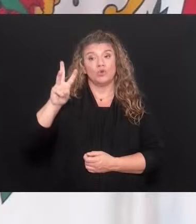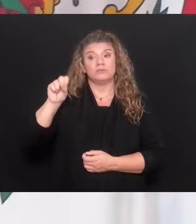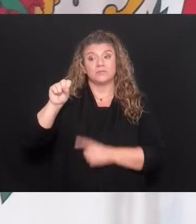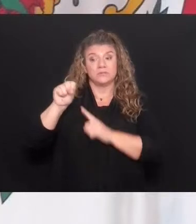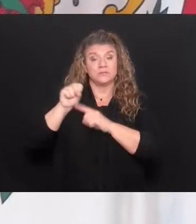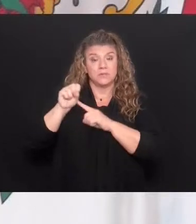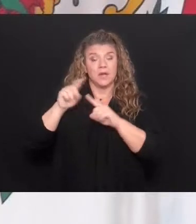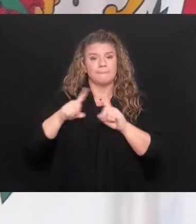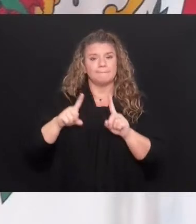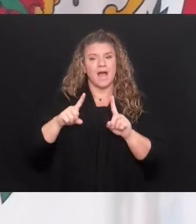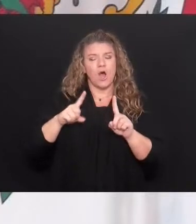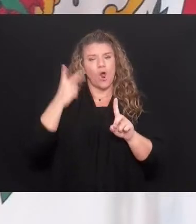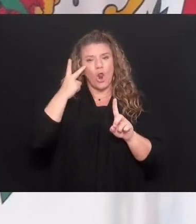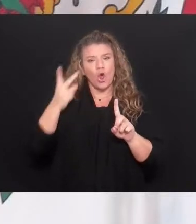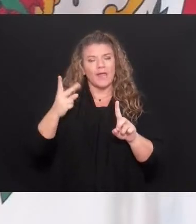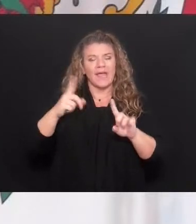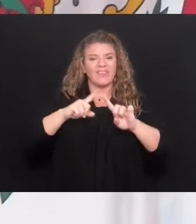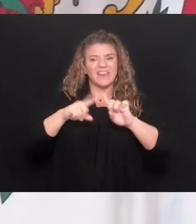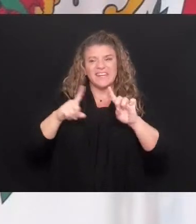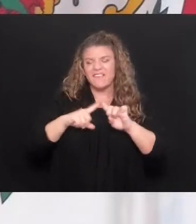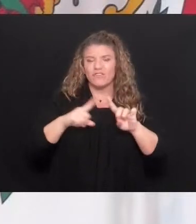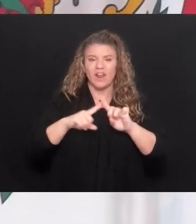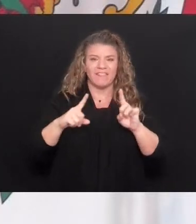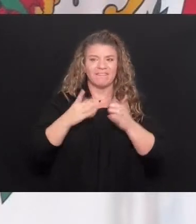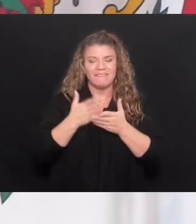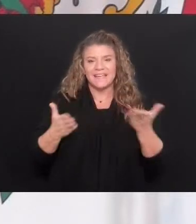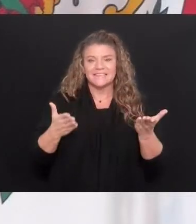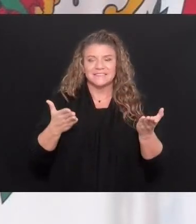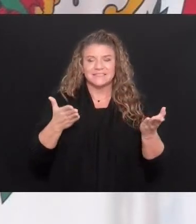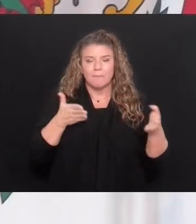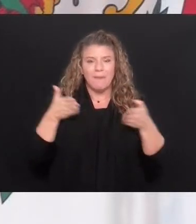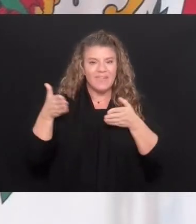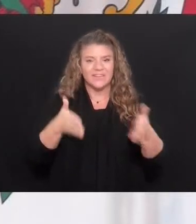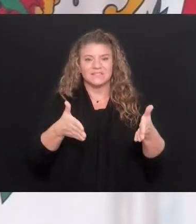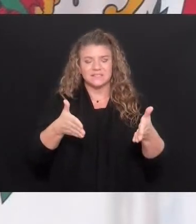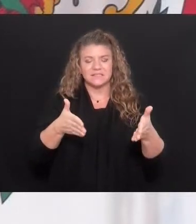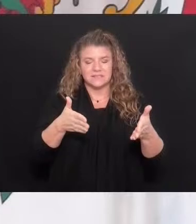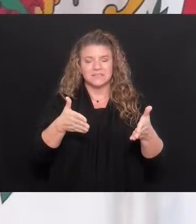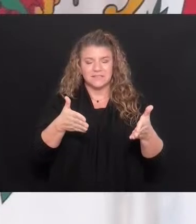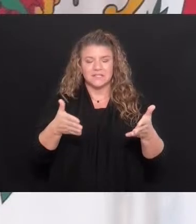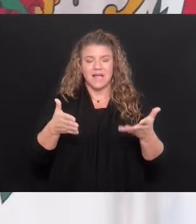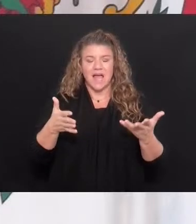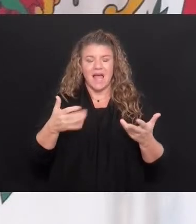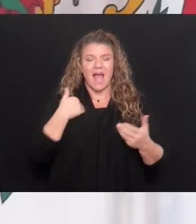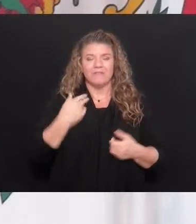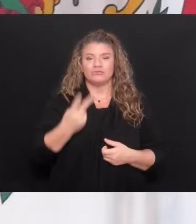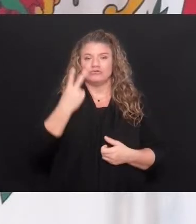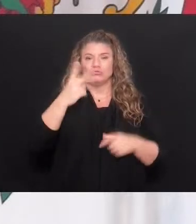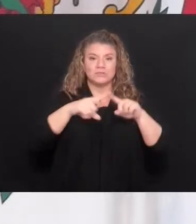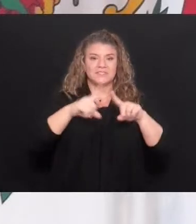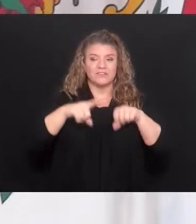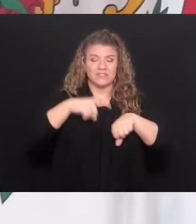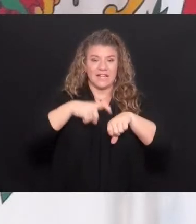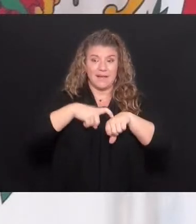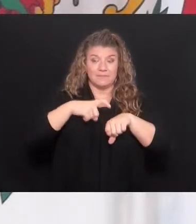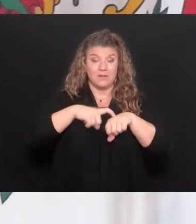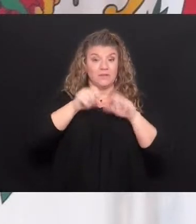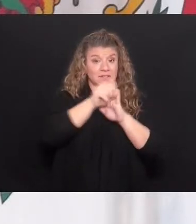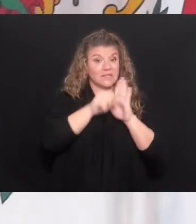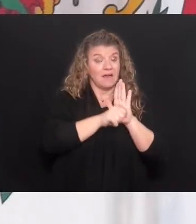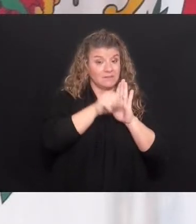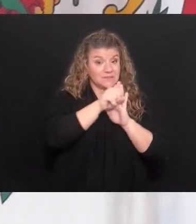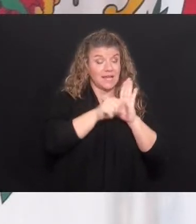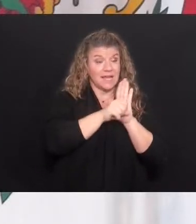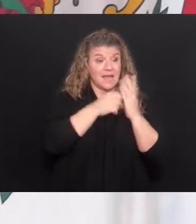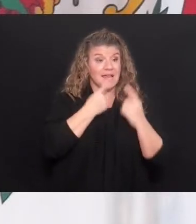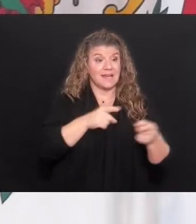all the different metrics and everything, you know, I 2 different times on State of the States, I've come in